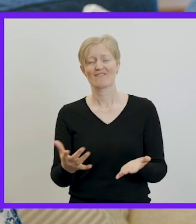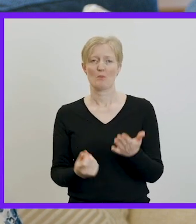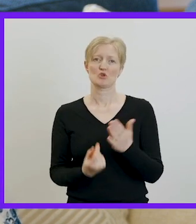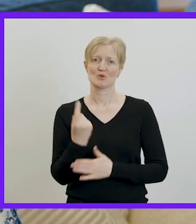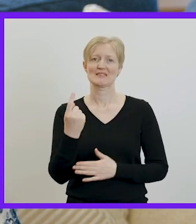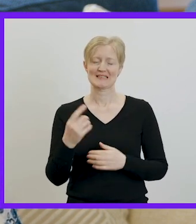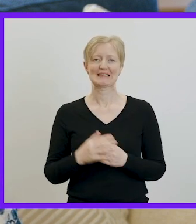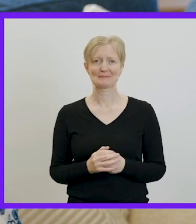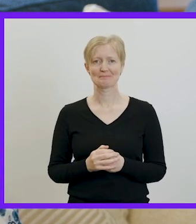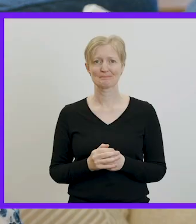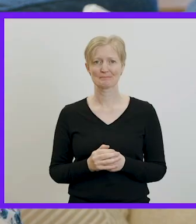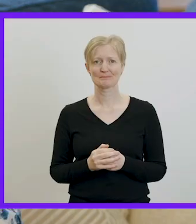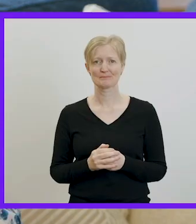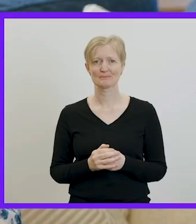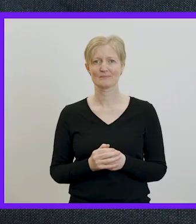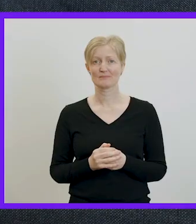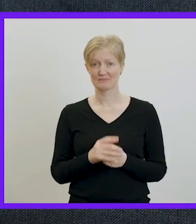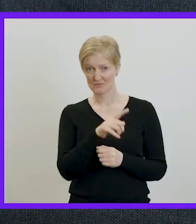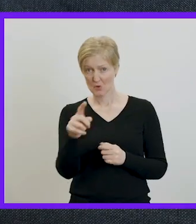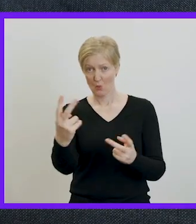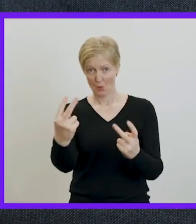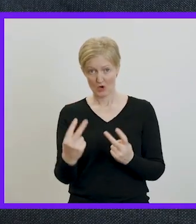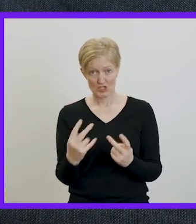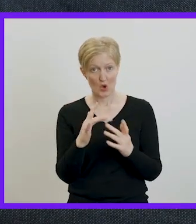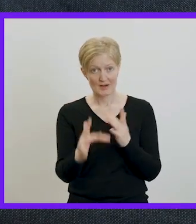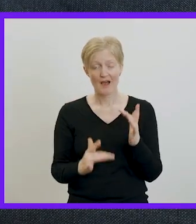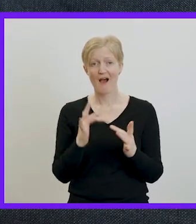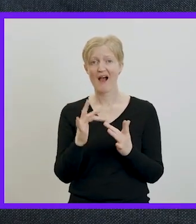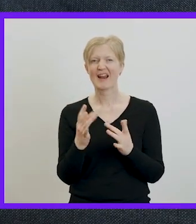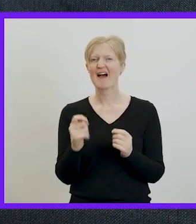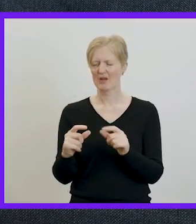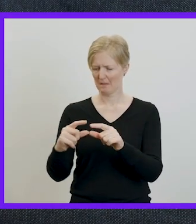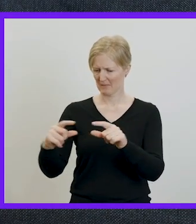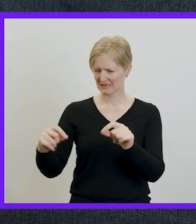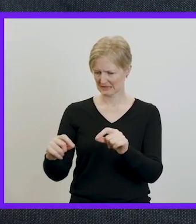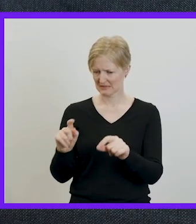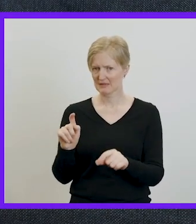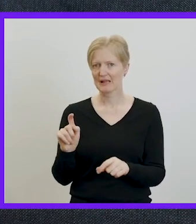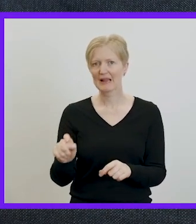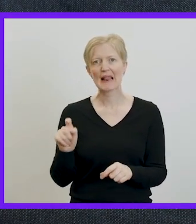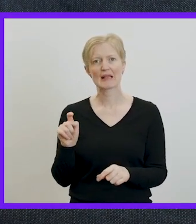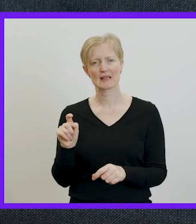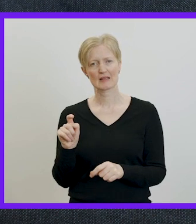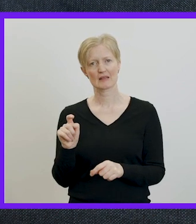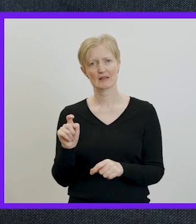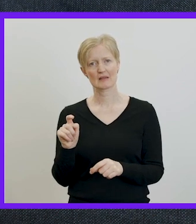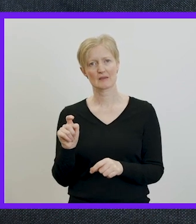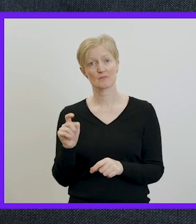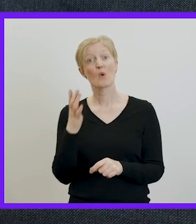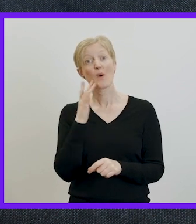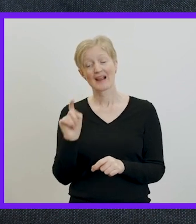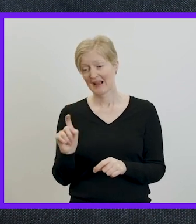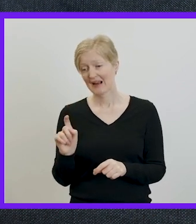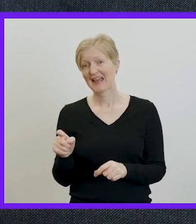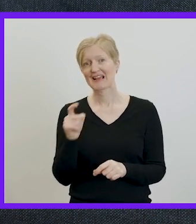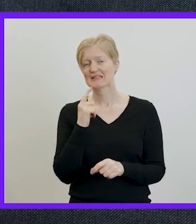that opportunity to do that today. If you're watching us online, there is a little button that you can push that If